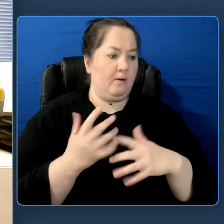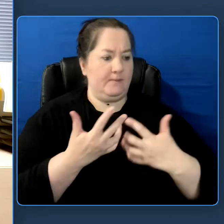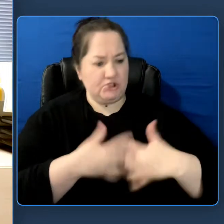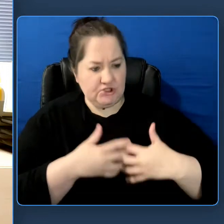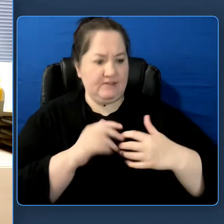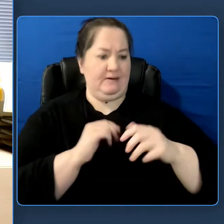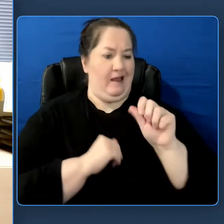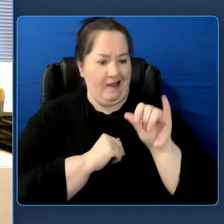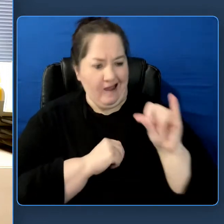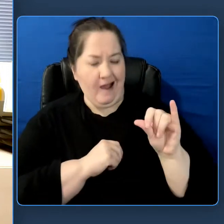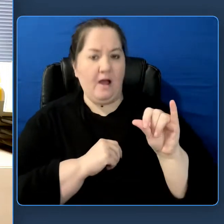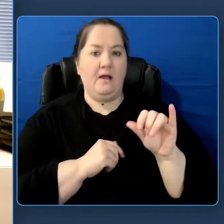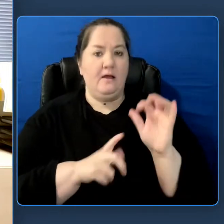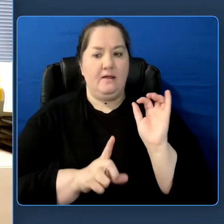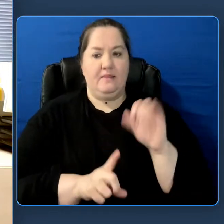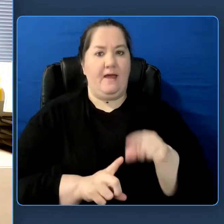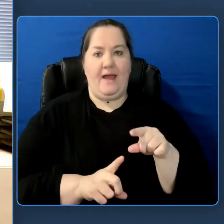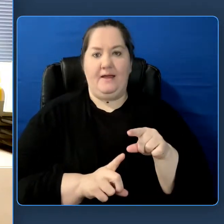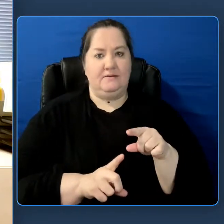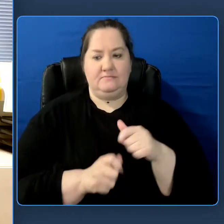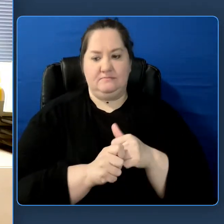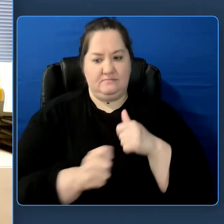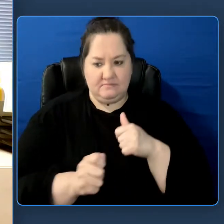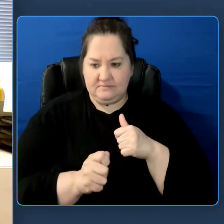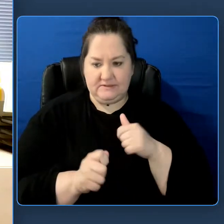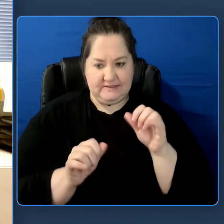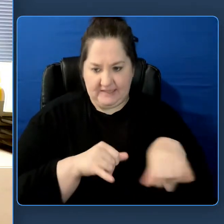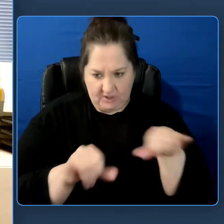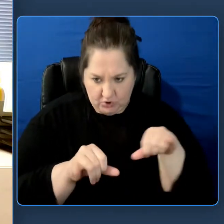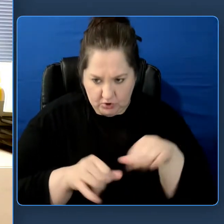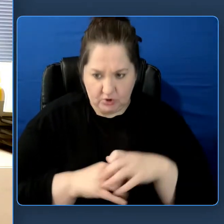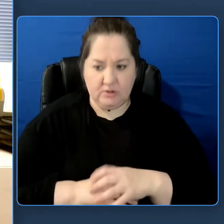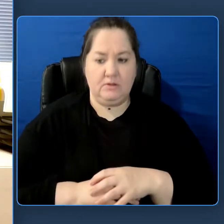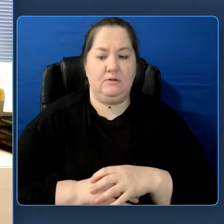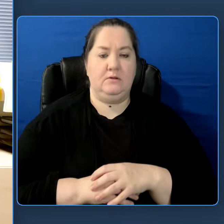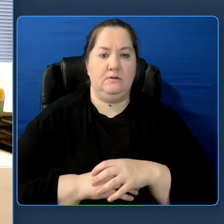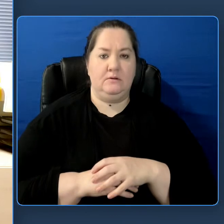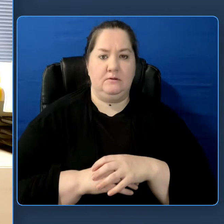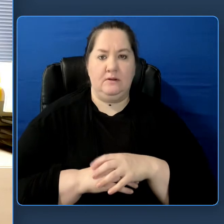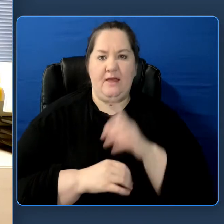the standard of 50% is enough.